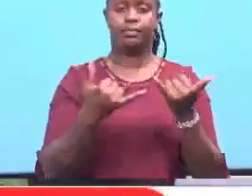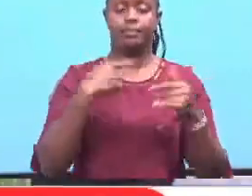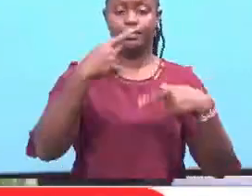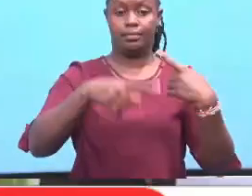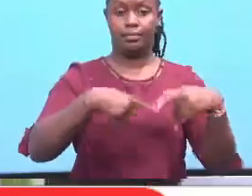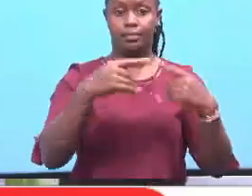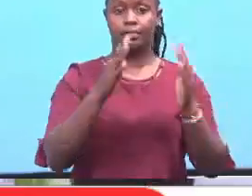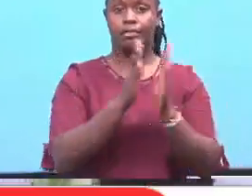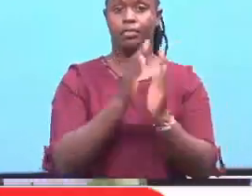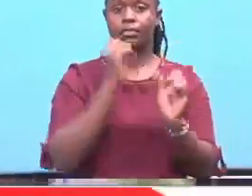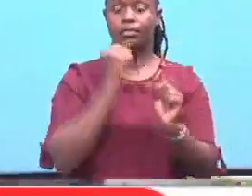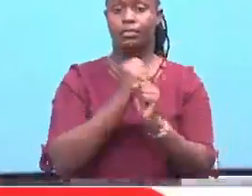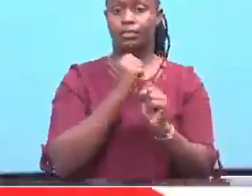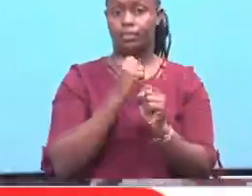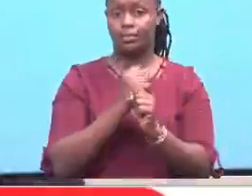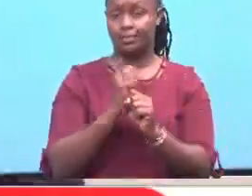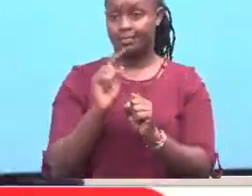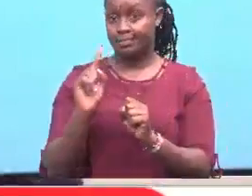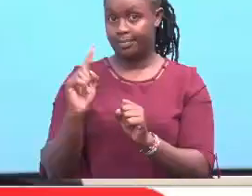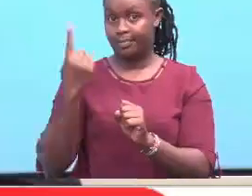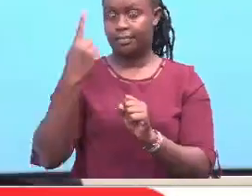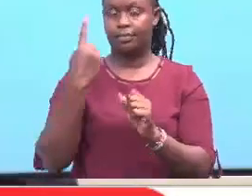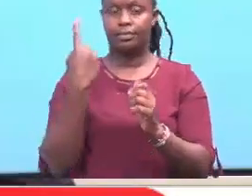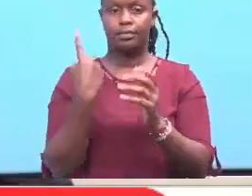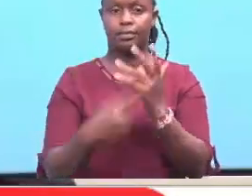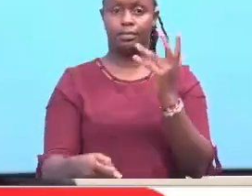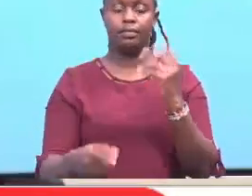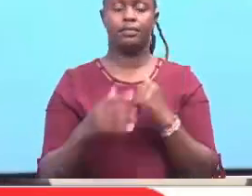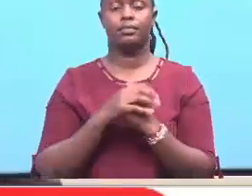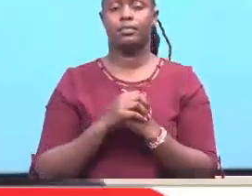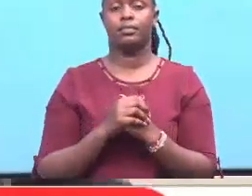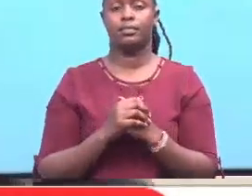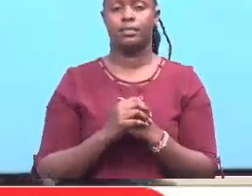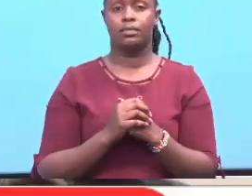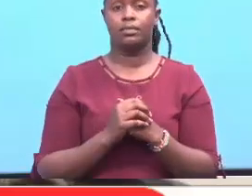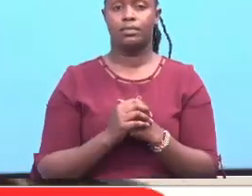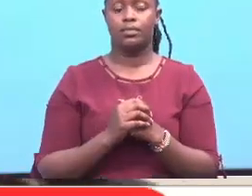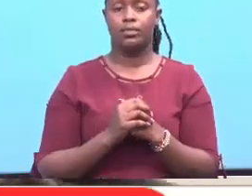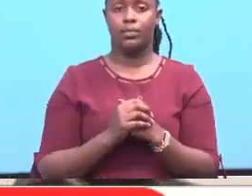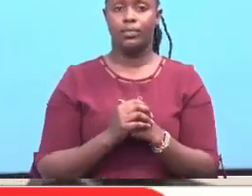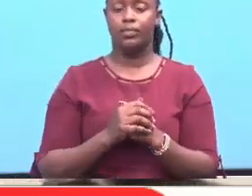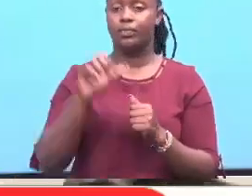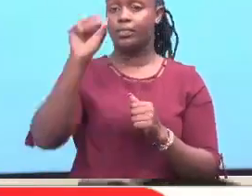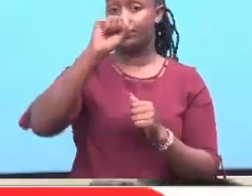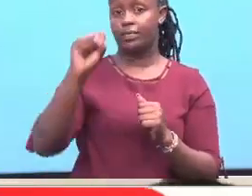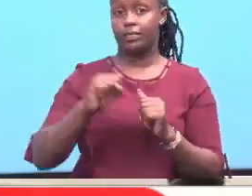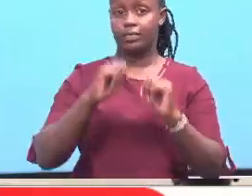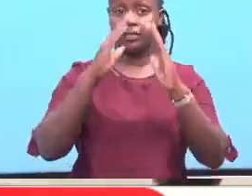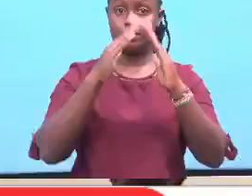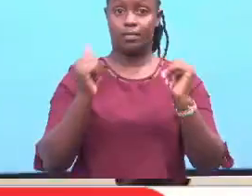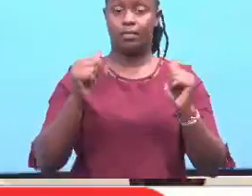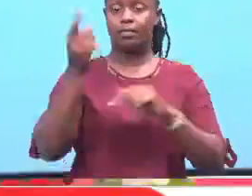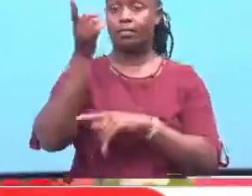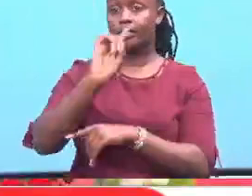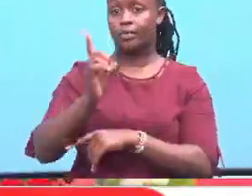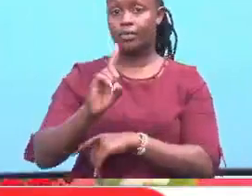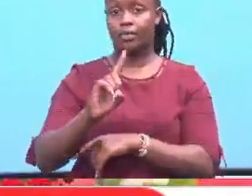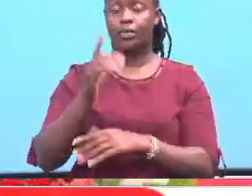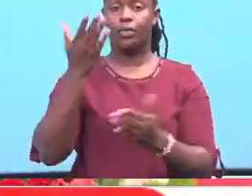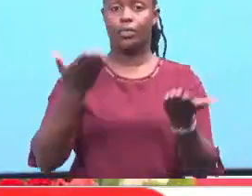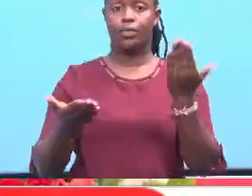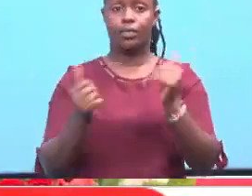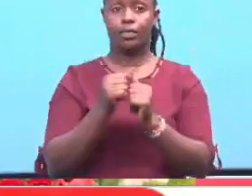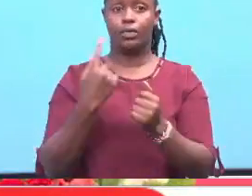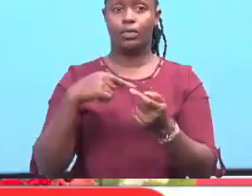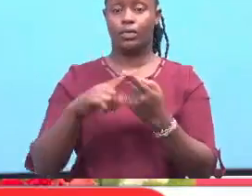for the day, hours after arrival. The venue being State House Nairobi, where compared to the